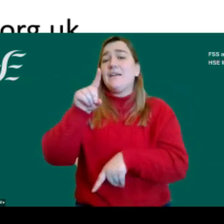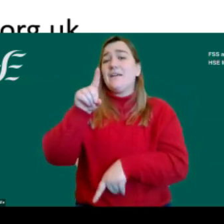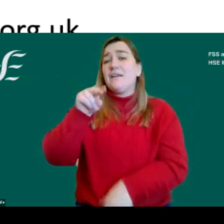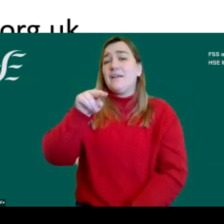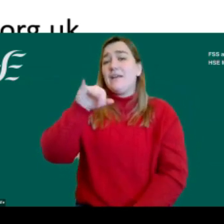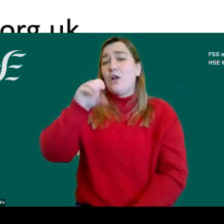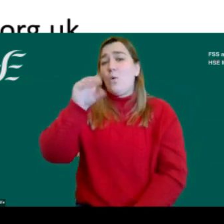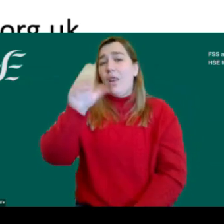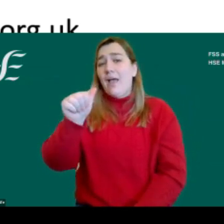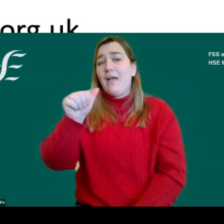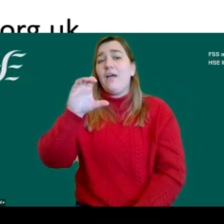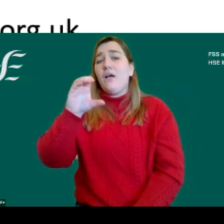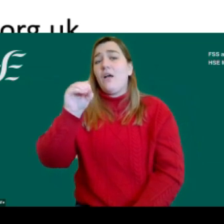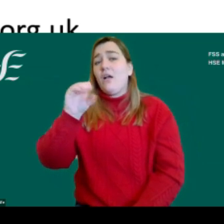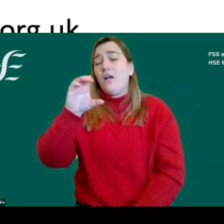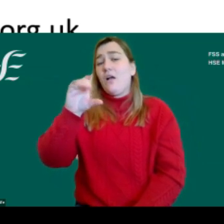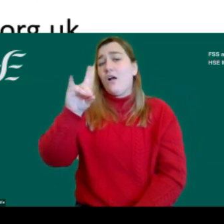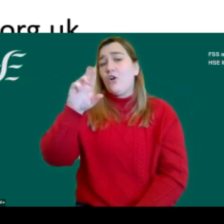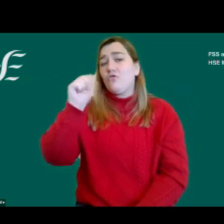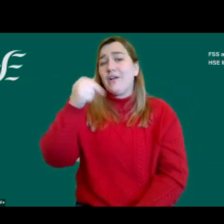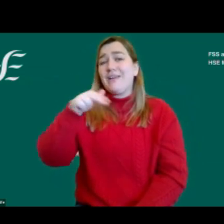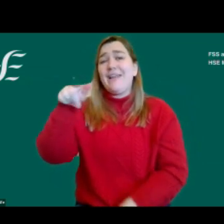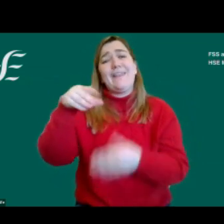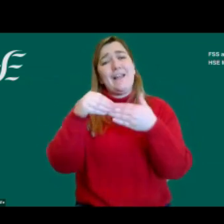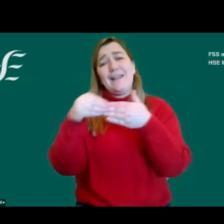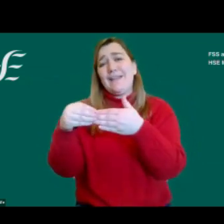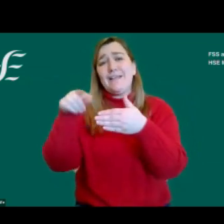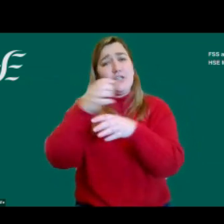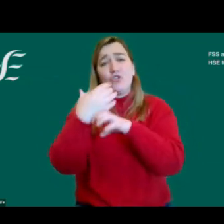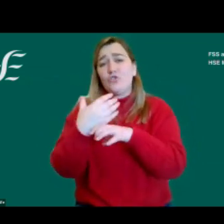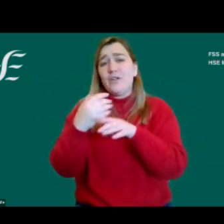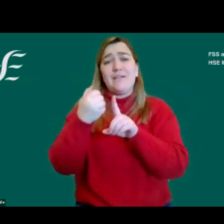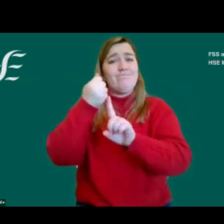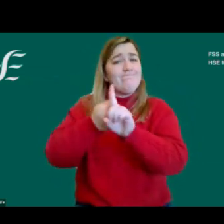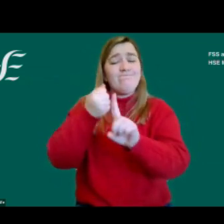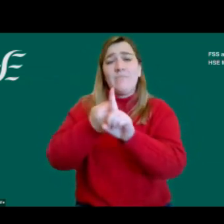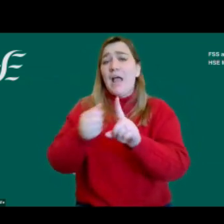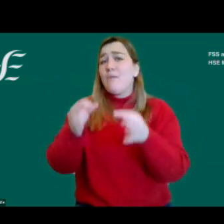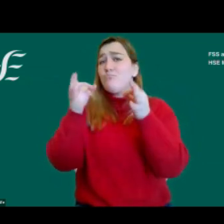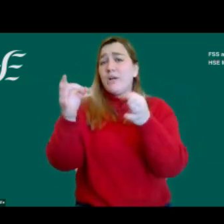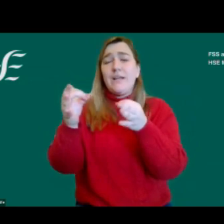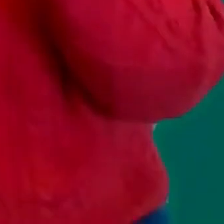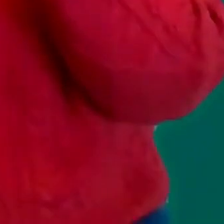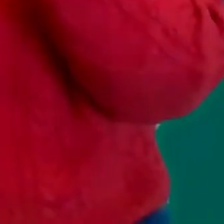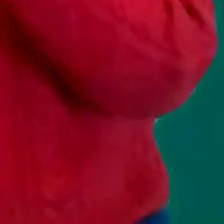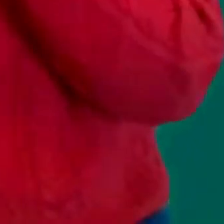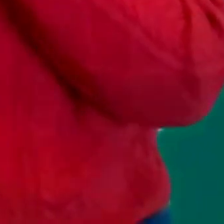And they've been wonderful sponsors to me and mentors. Thank you very much. I'm going to finish there. Thanks.